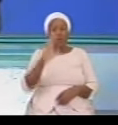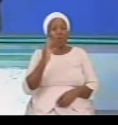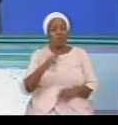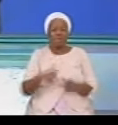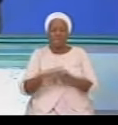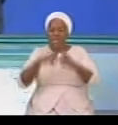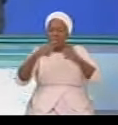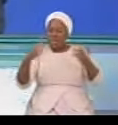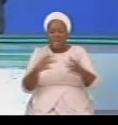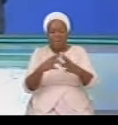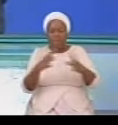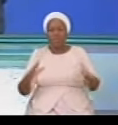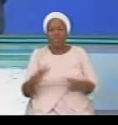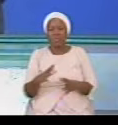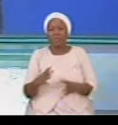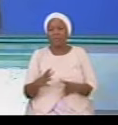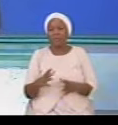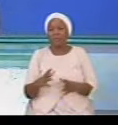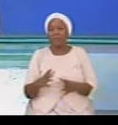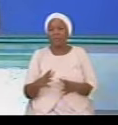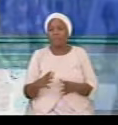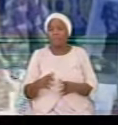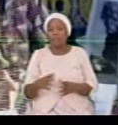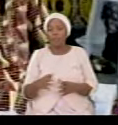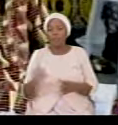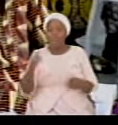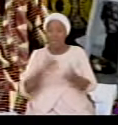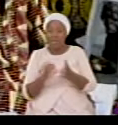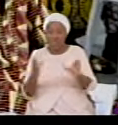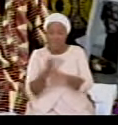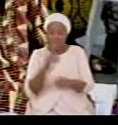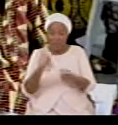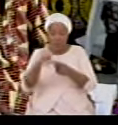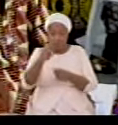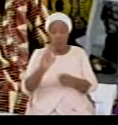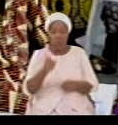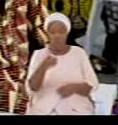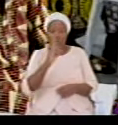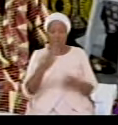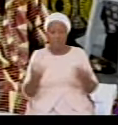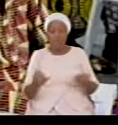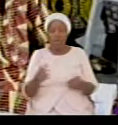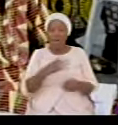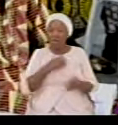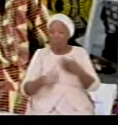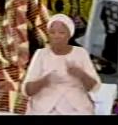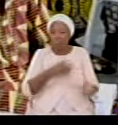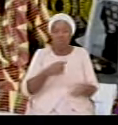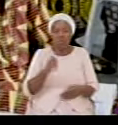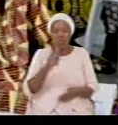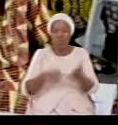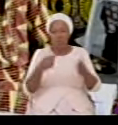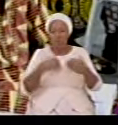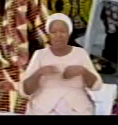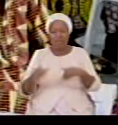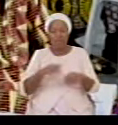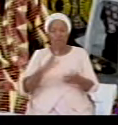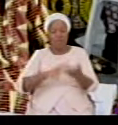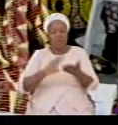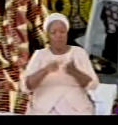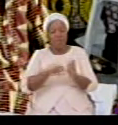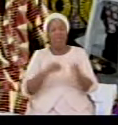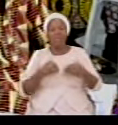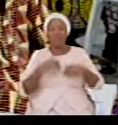exceeding abundant. It reaches you where you are. And whatever you have done, forgiveness has